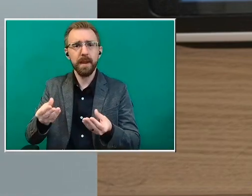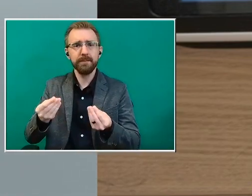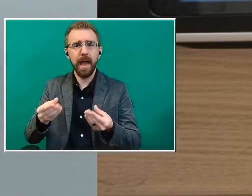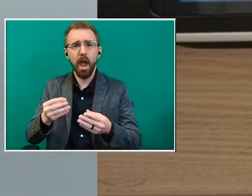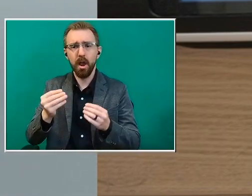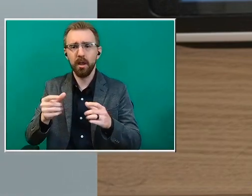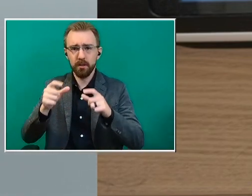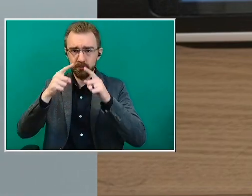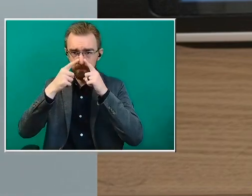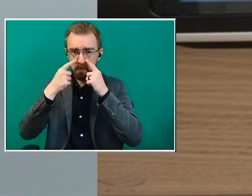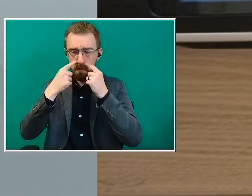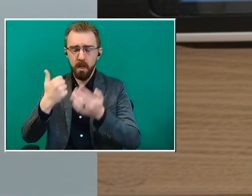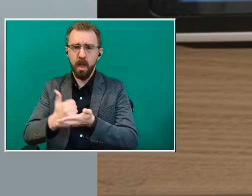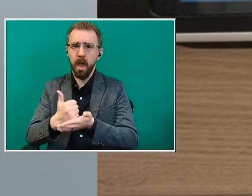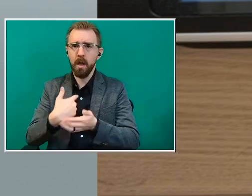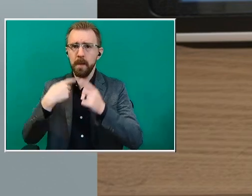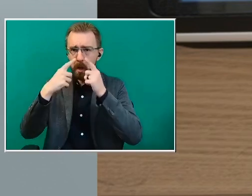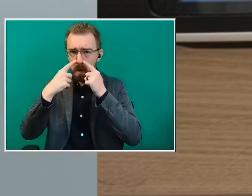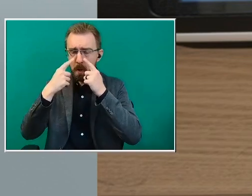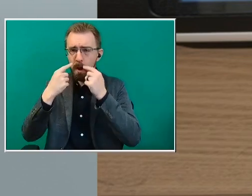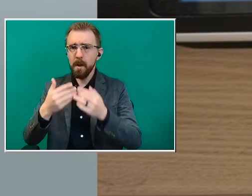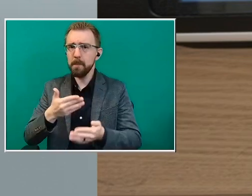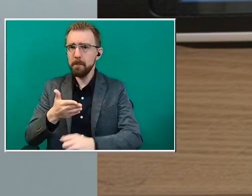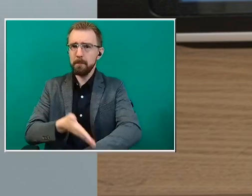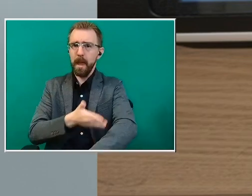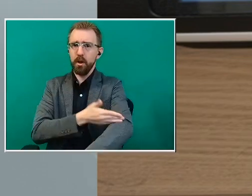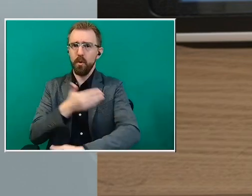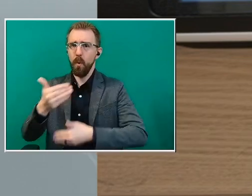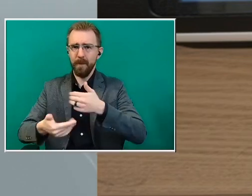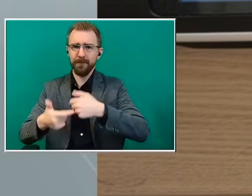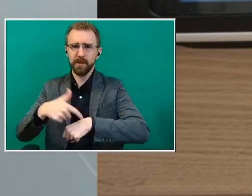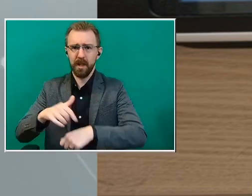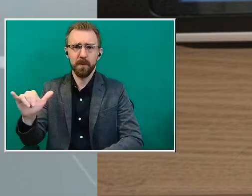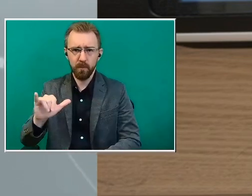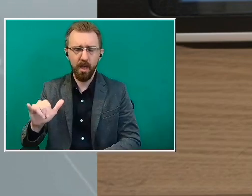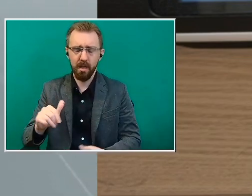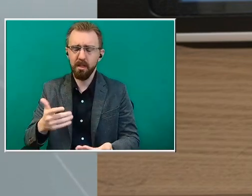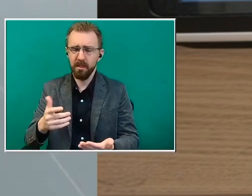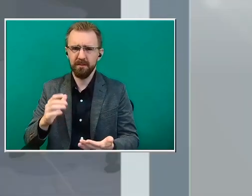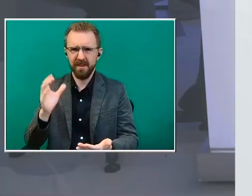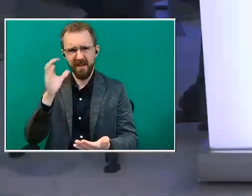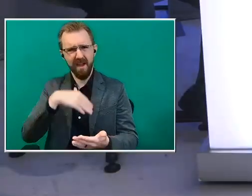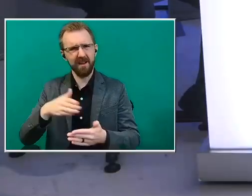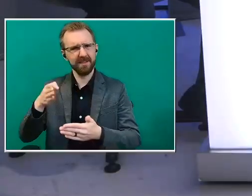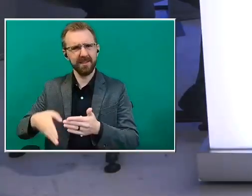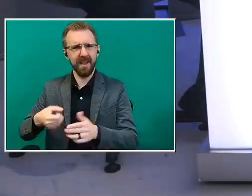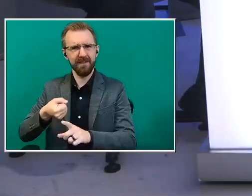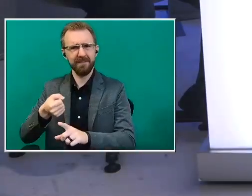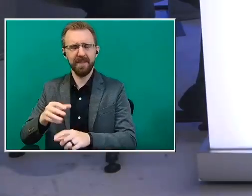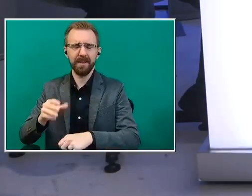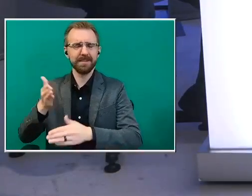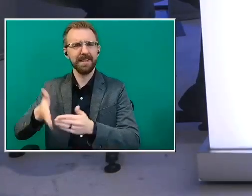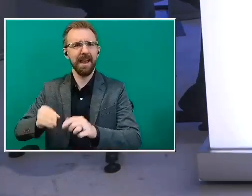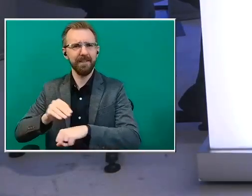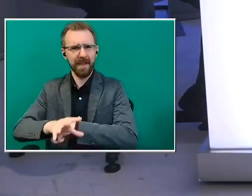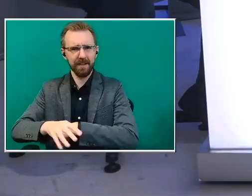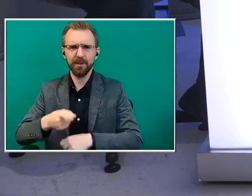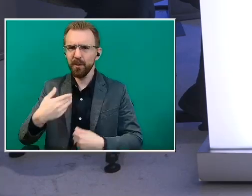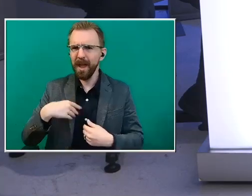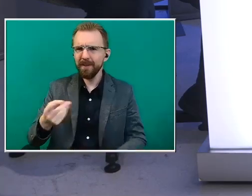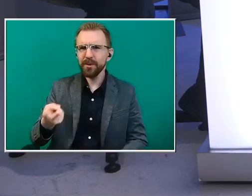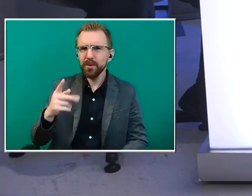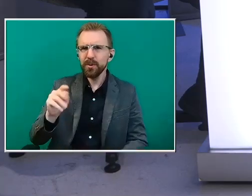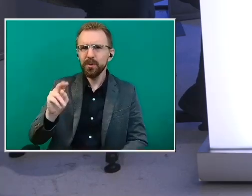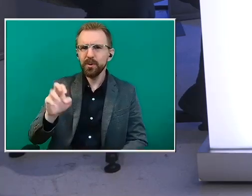noticed my sinuses got a little bit better over time as well, which was an odd side effect. You're cool. You've got a two-tone machine. I'm talking to my